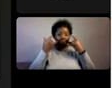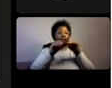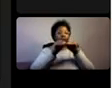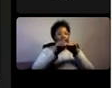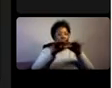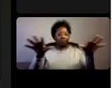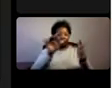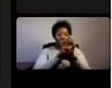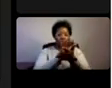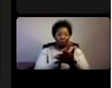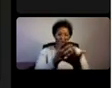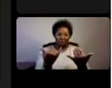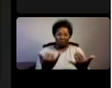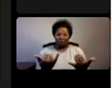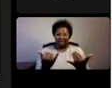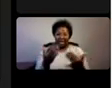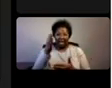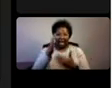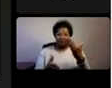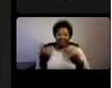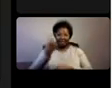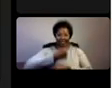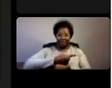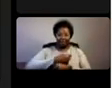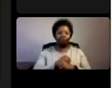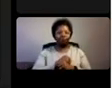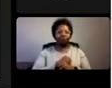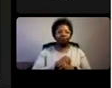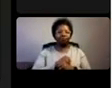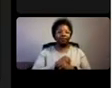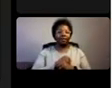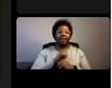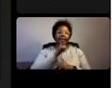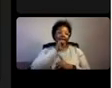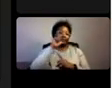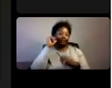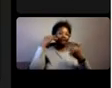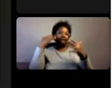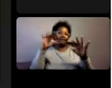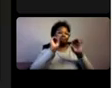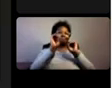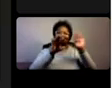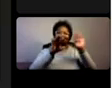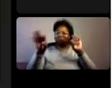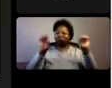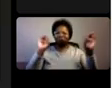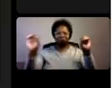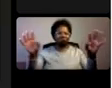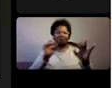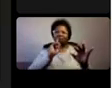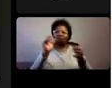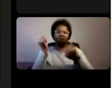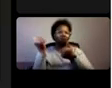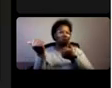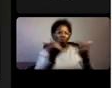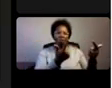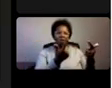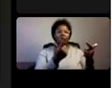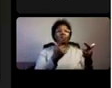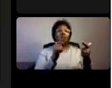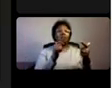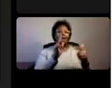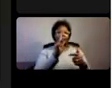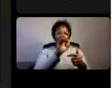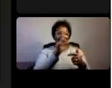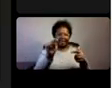those schools. In addition, yesterday we completed the delivery of absolutely all of our rapid antigen